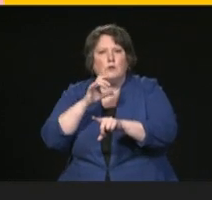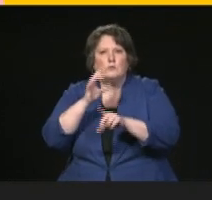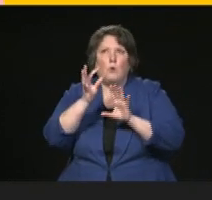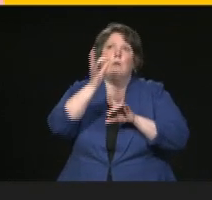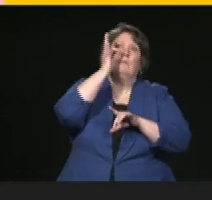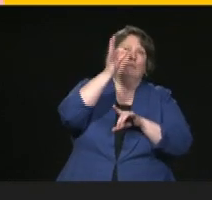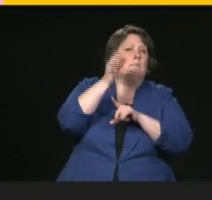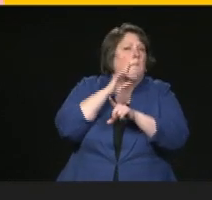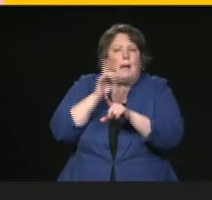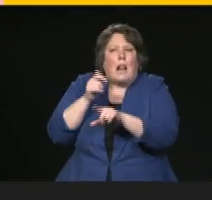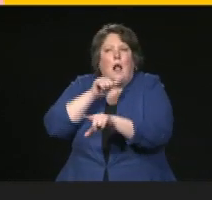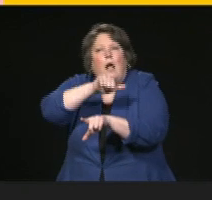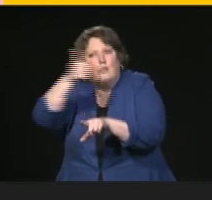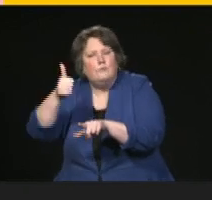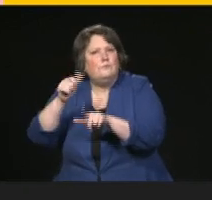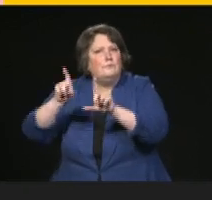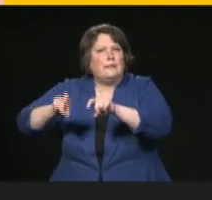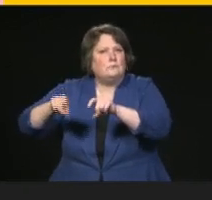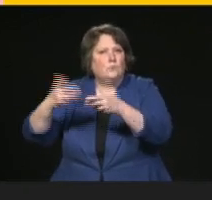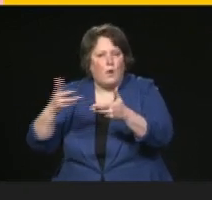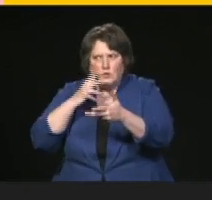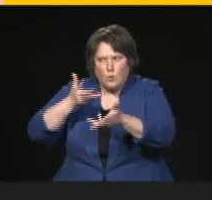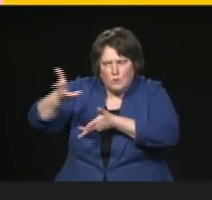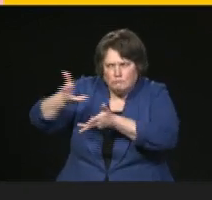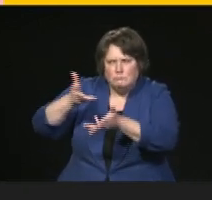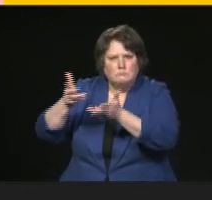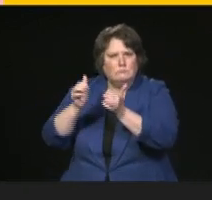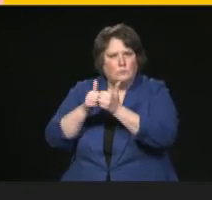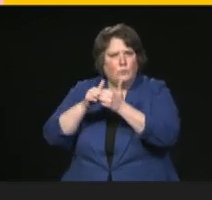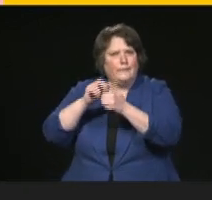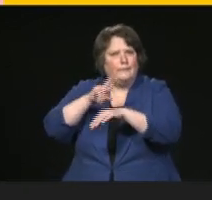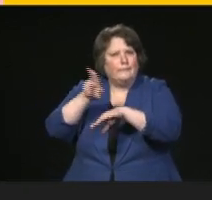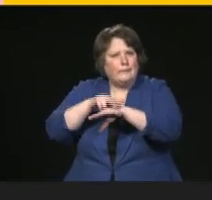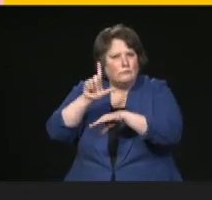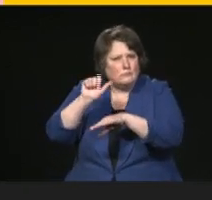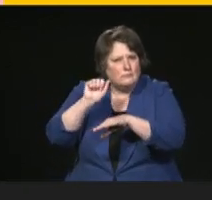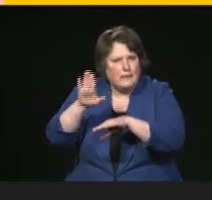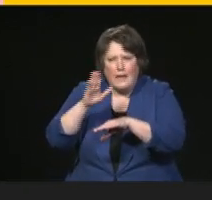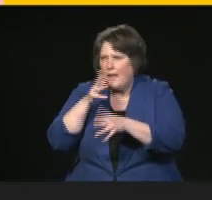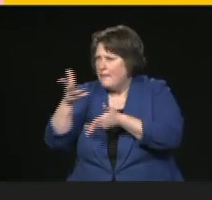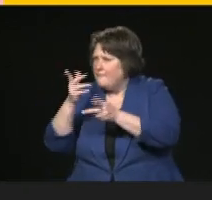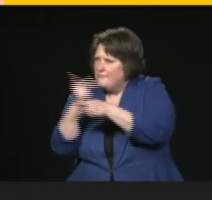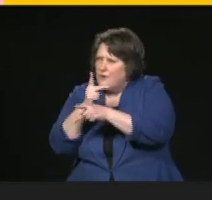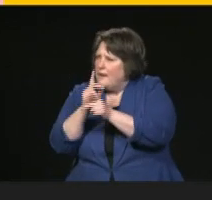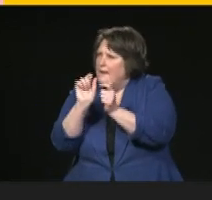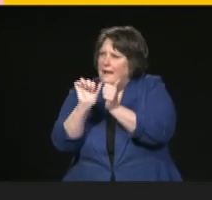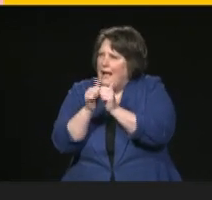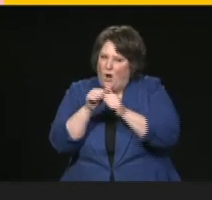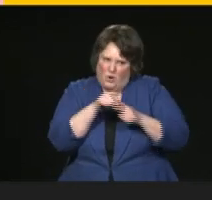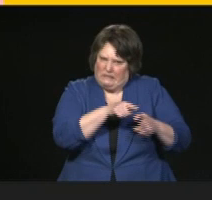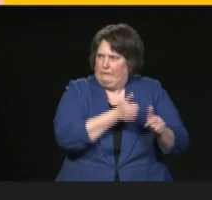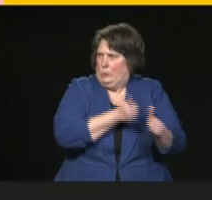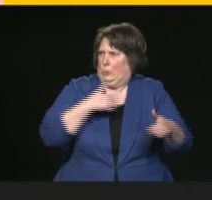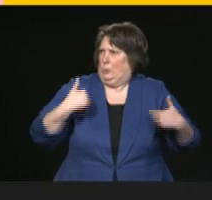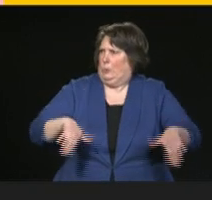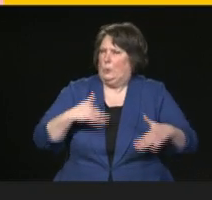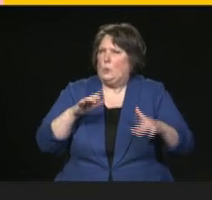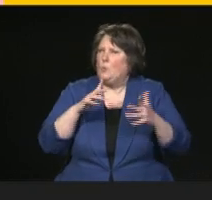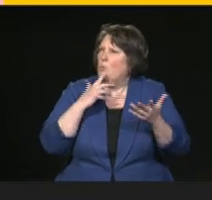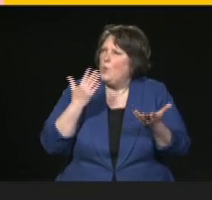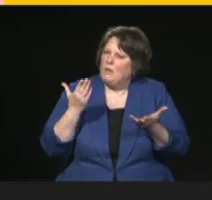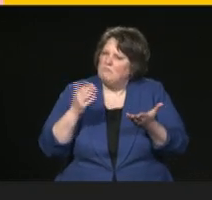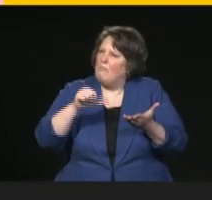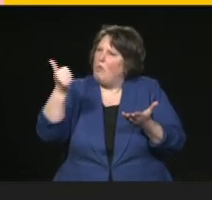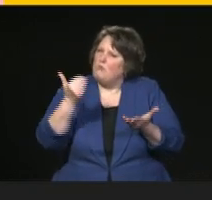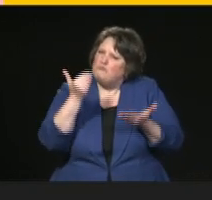colleagues in our national laboratory. We want to use another new technology. We also, if we do want to, we have